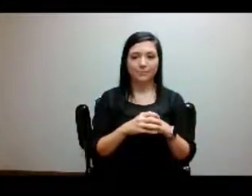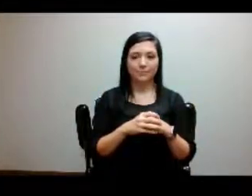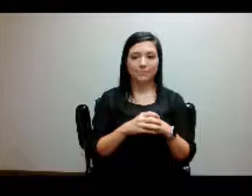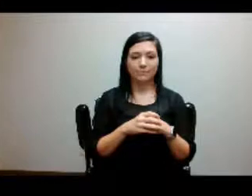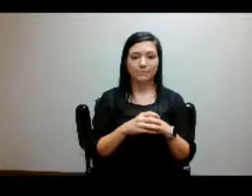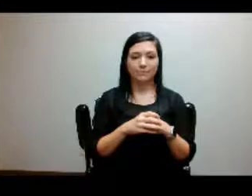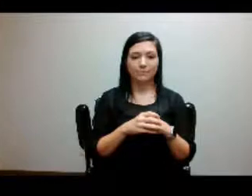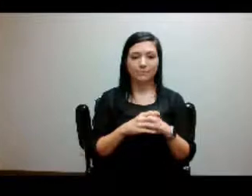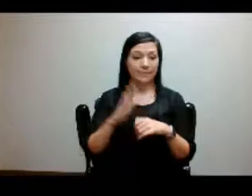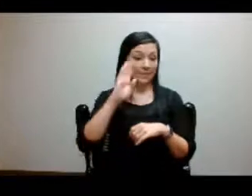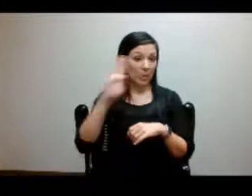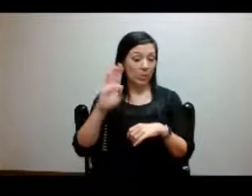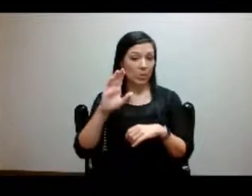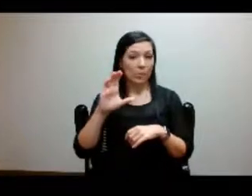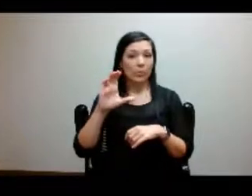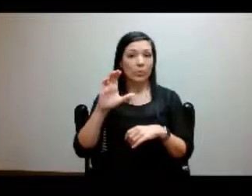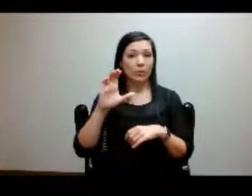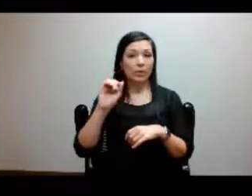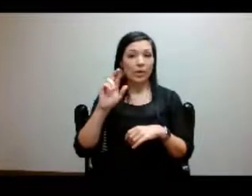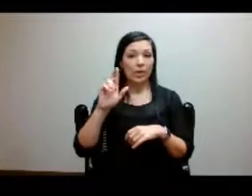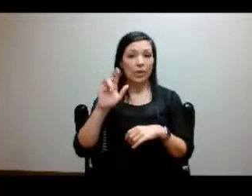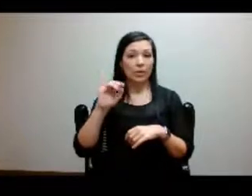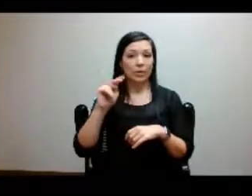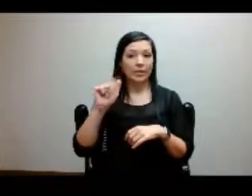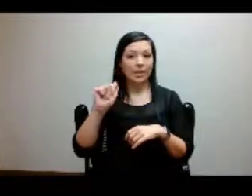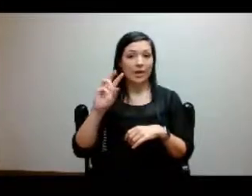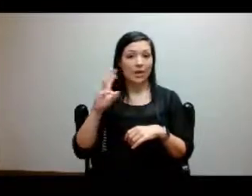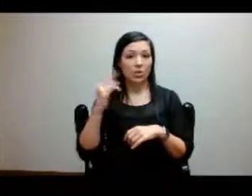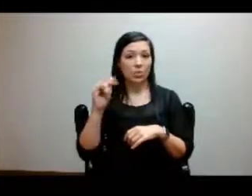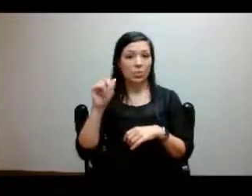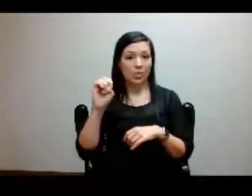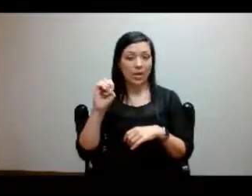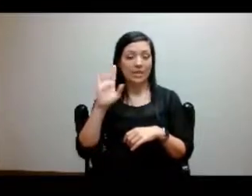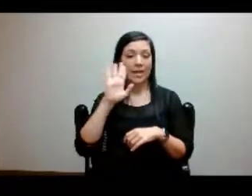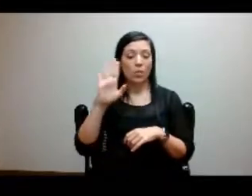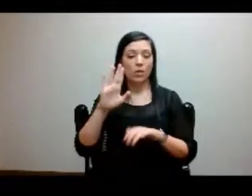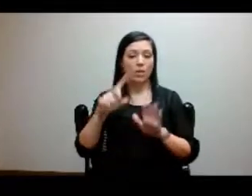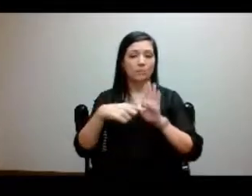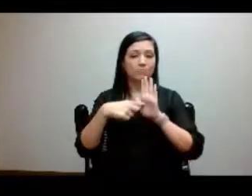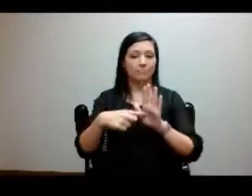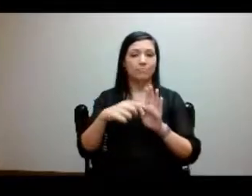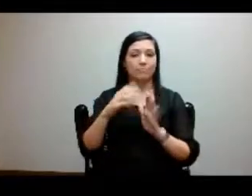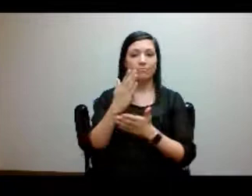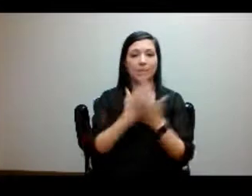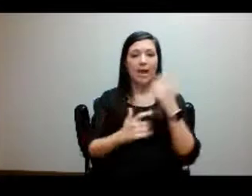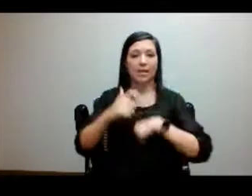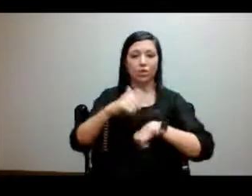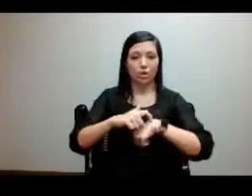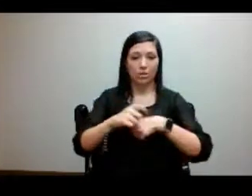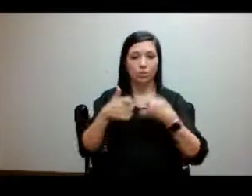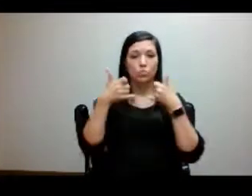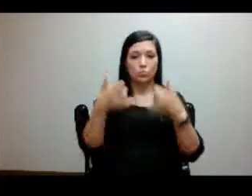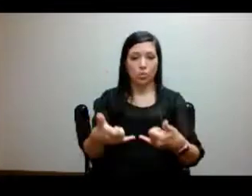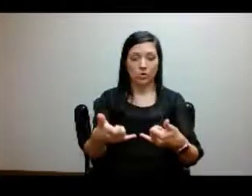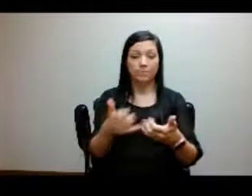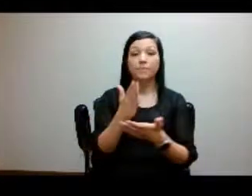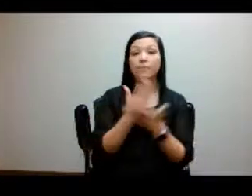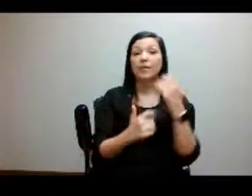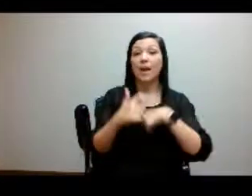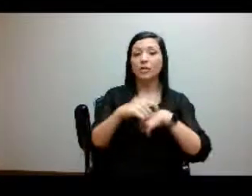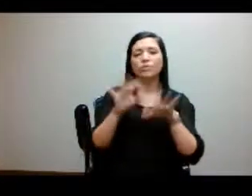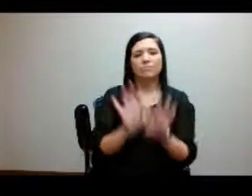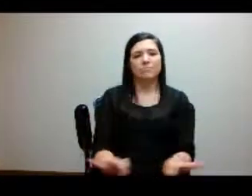Hey y'all, this is Karina White, and I'm here to present the Adjunct Award. Adjuncts are essential to the way we